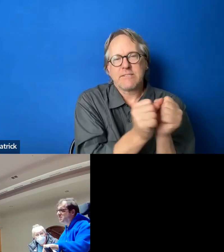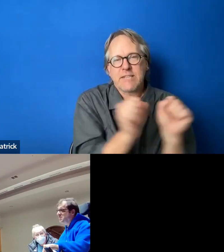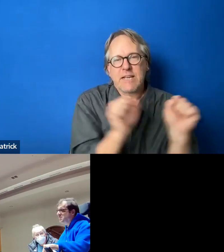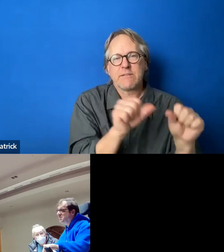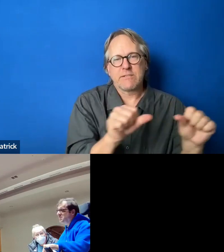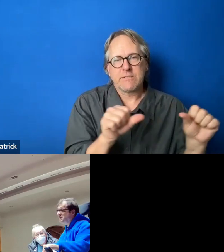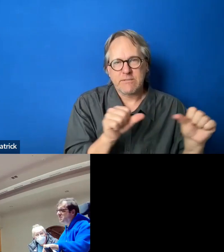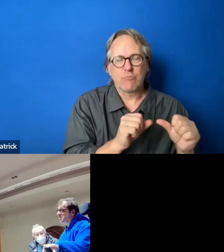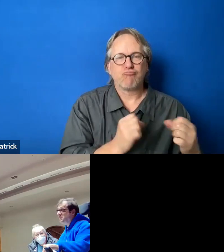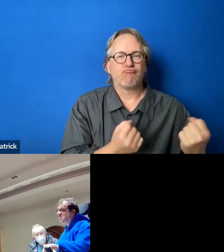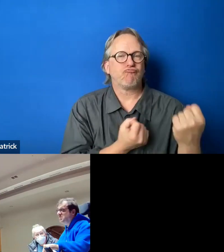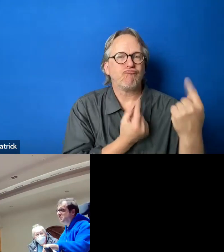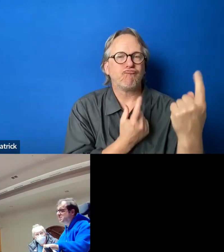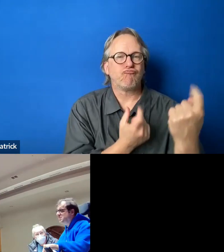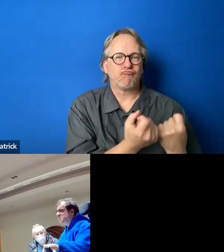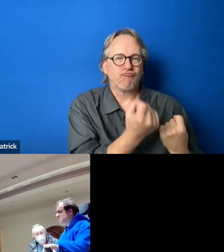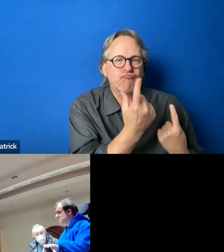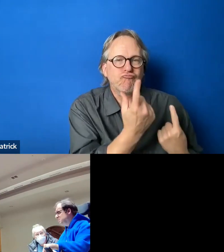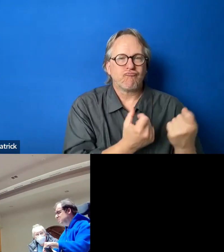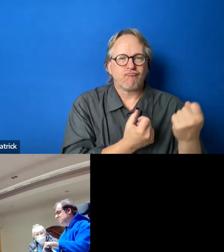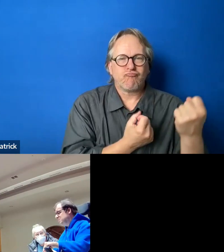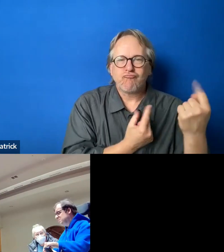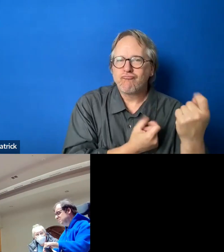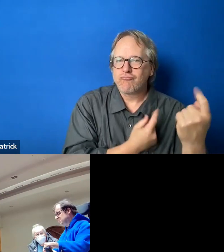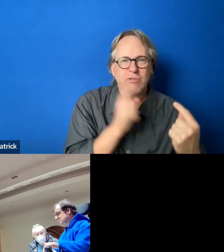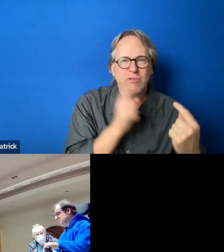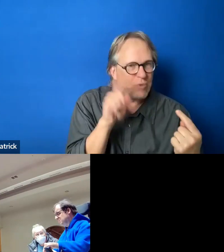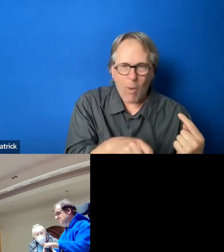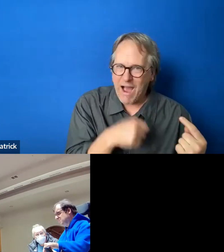are some things, at least, we don't have to explain.